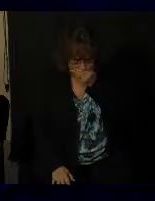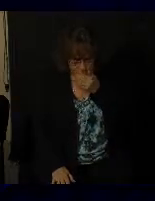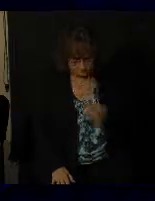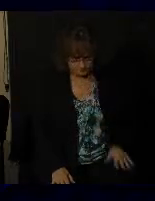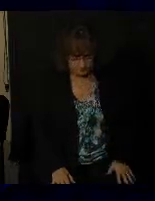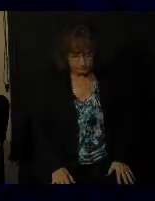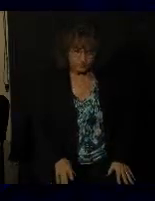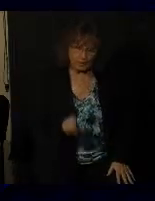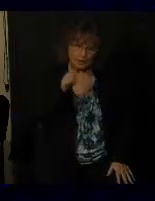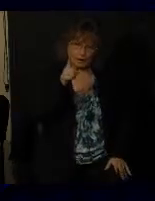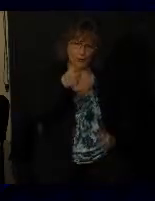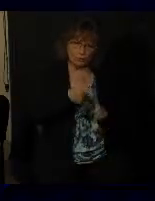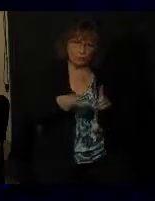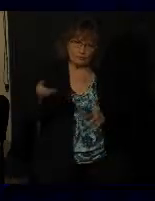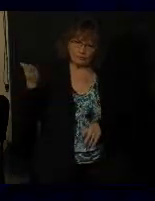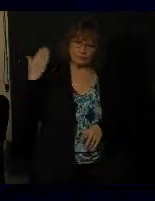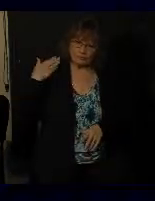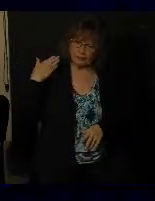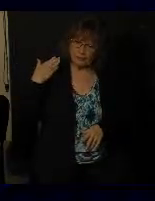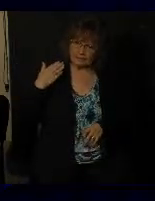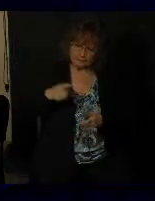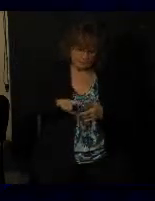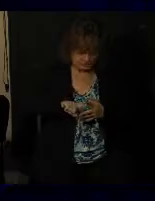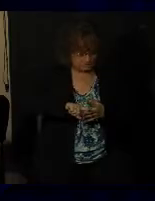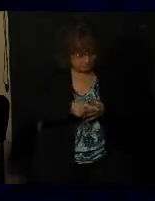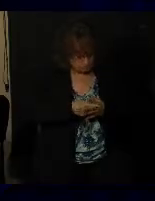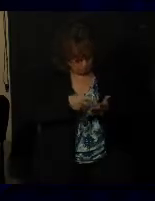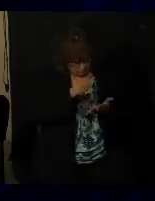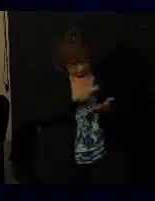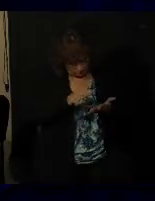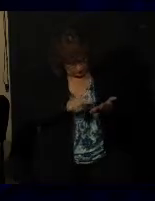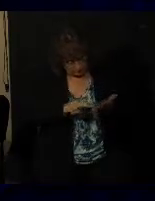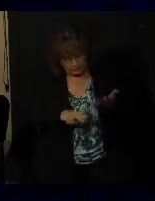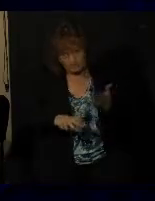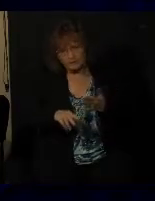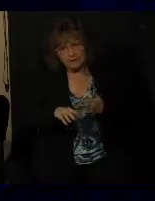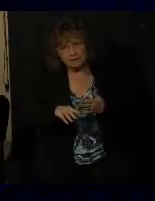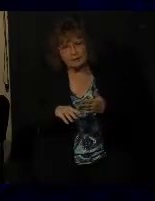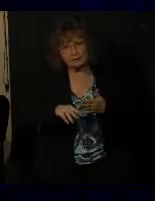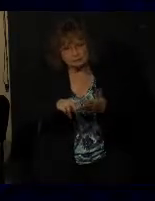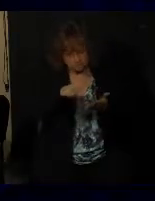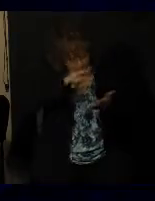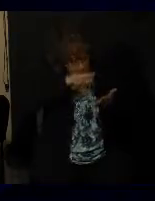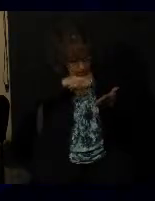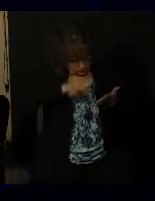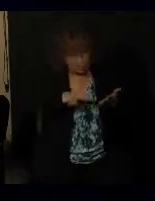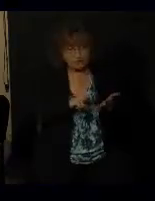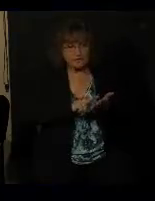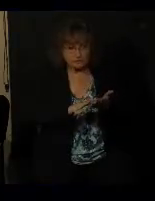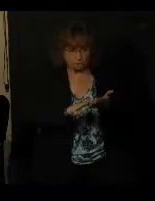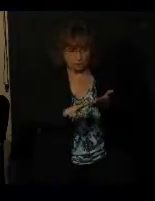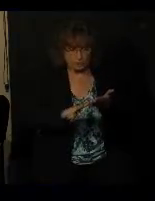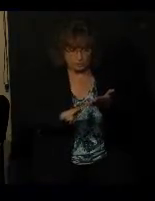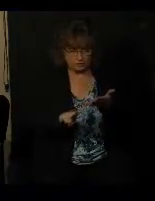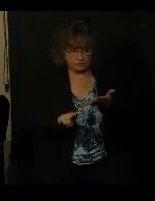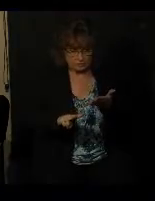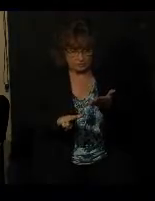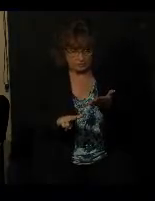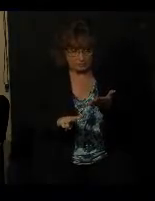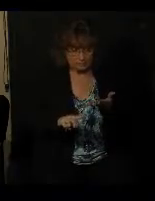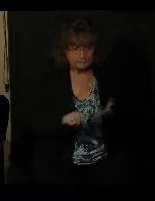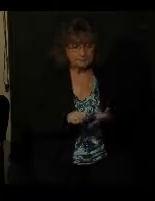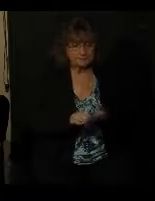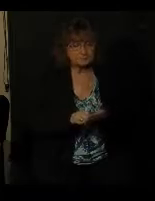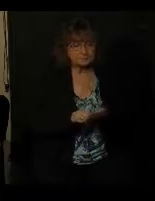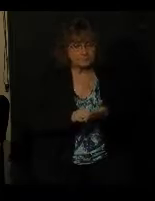I started reading this, God, for whatever reason, laid it on my heart. Then I hear this series